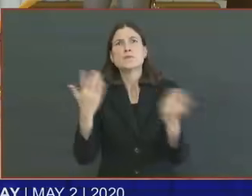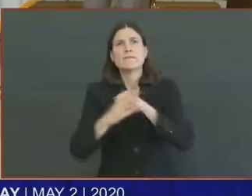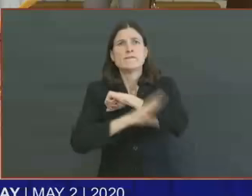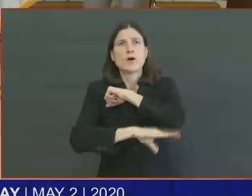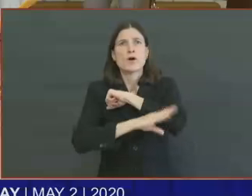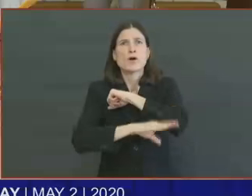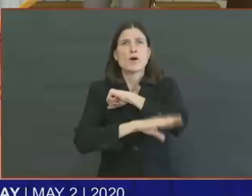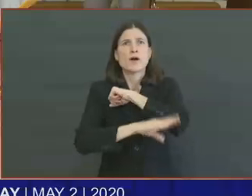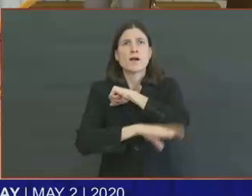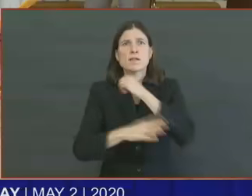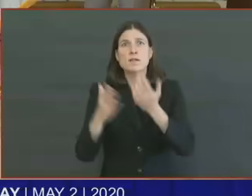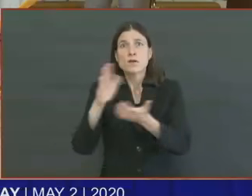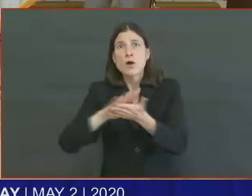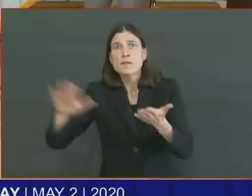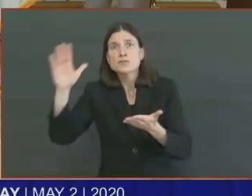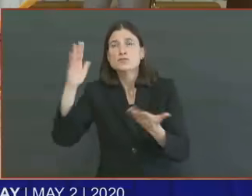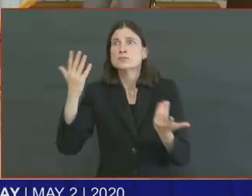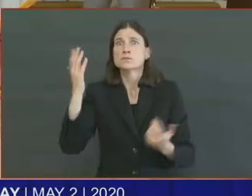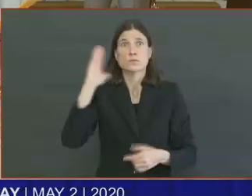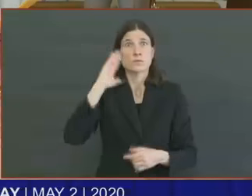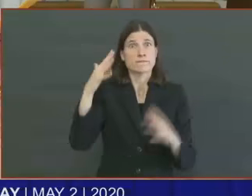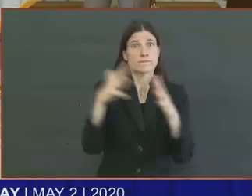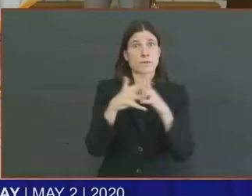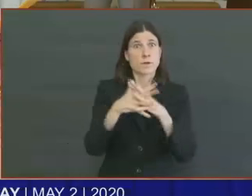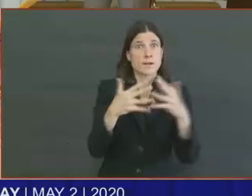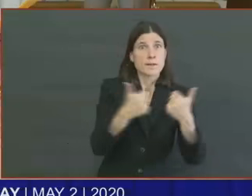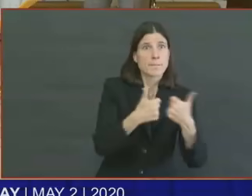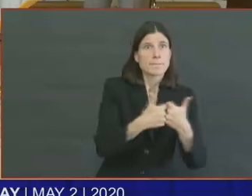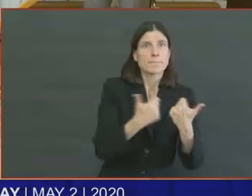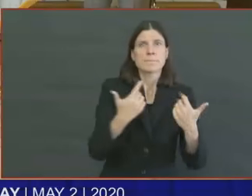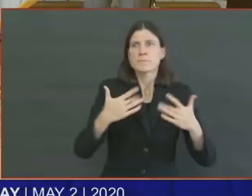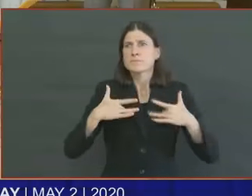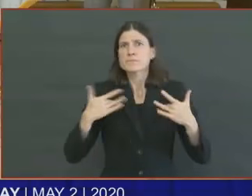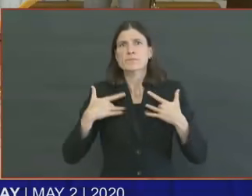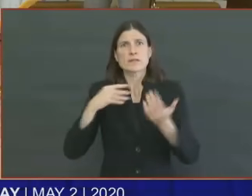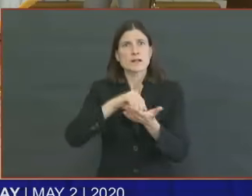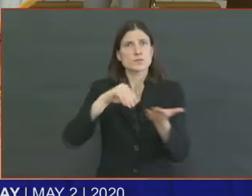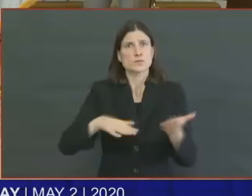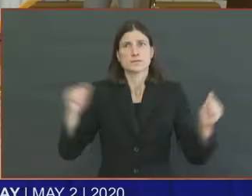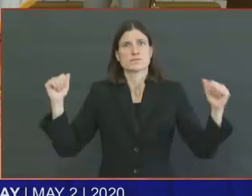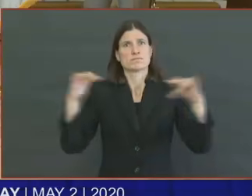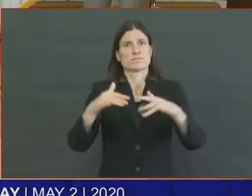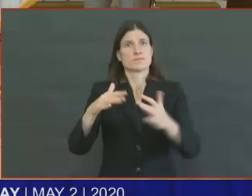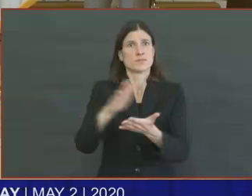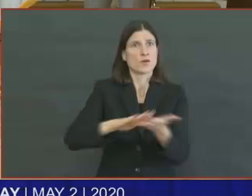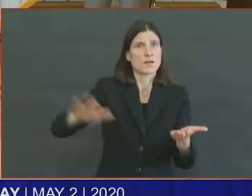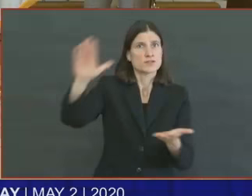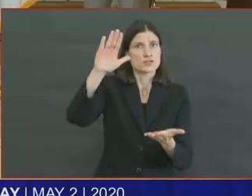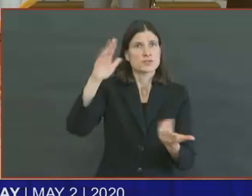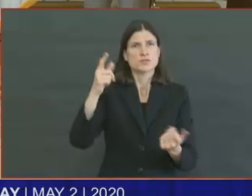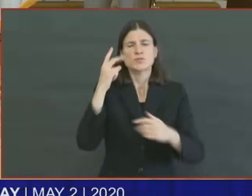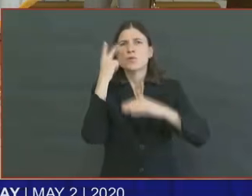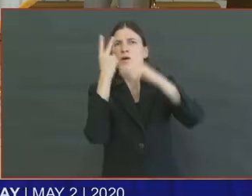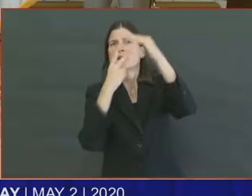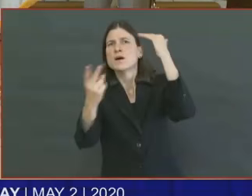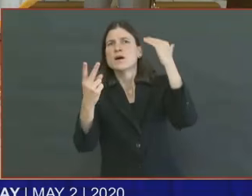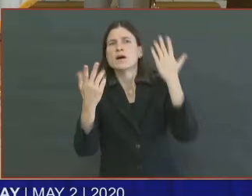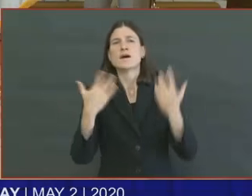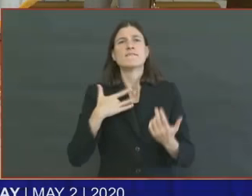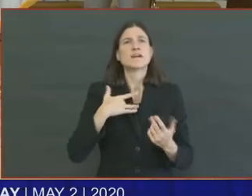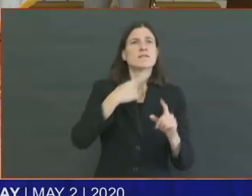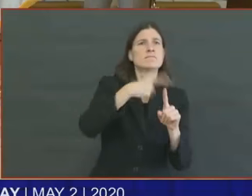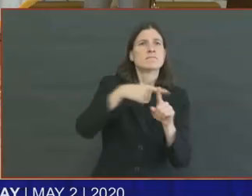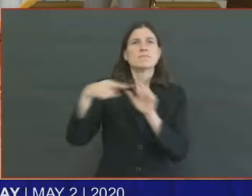other events outside of the classroom. Under the best and worst case scenarios, what can students expect to see come